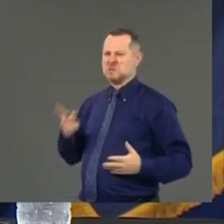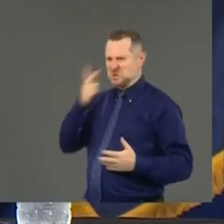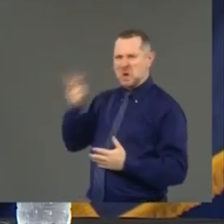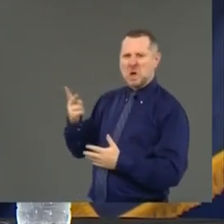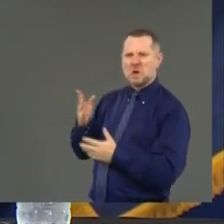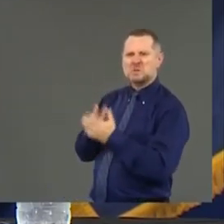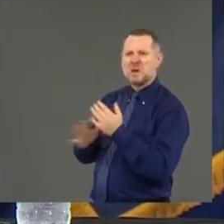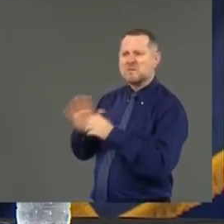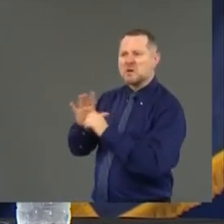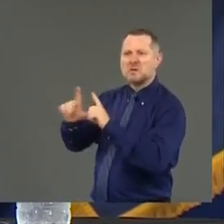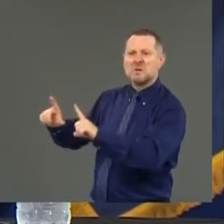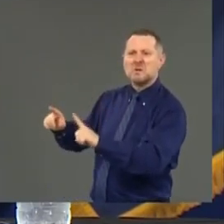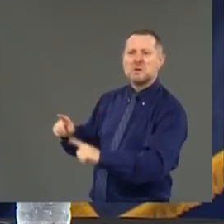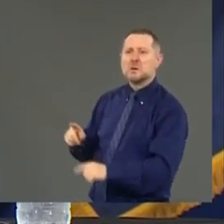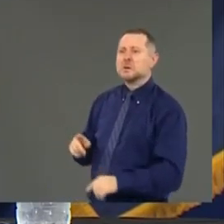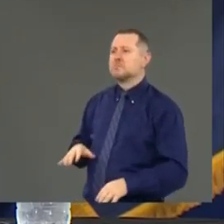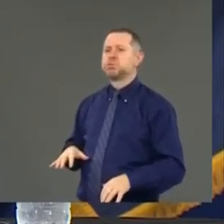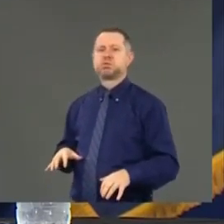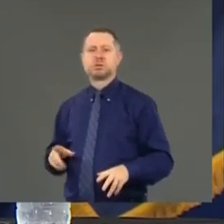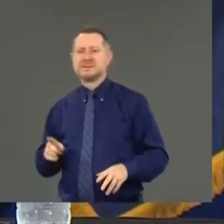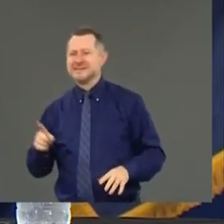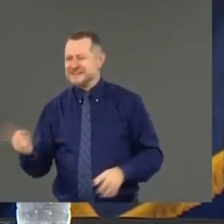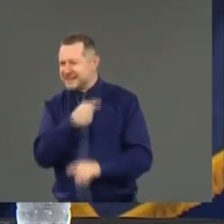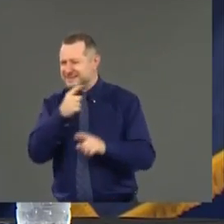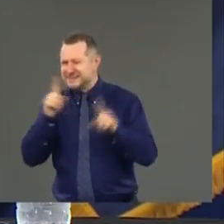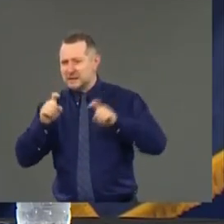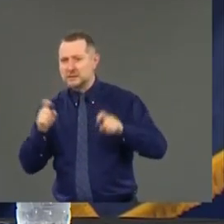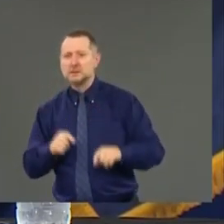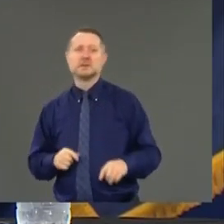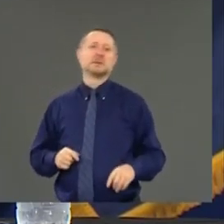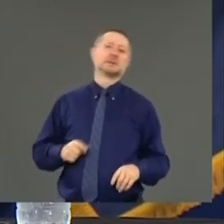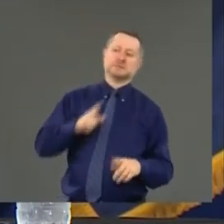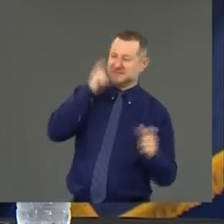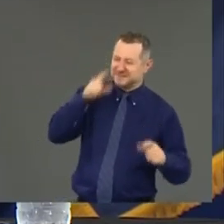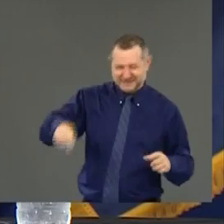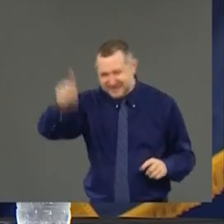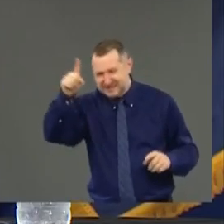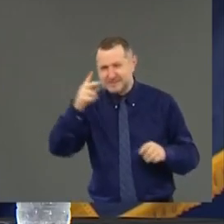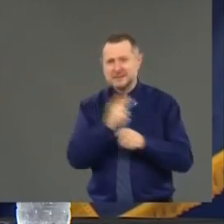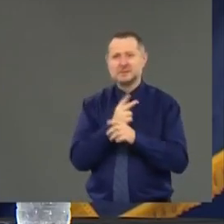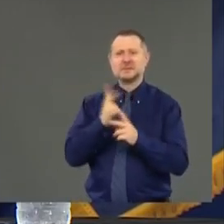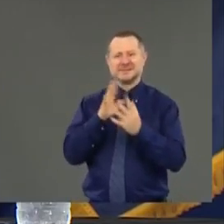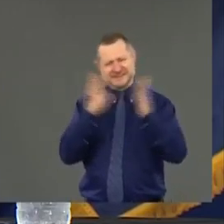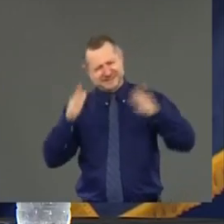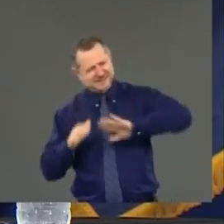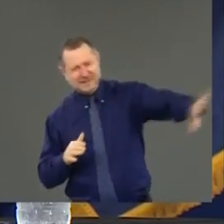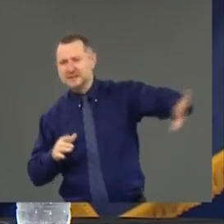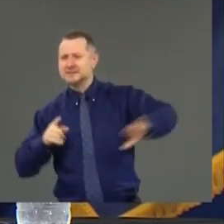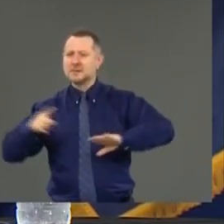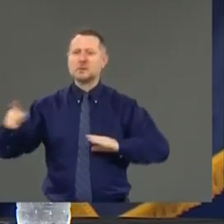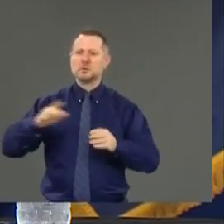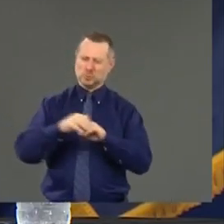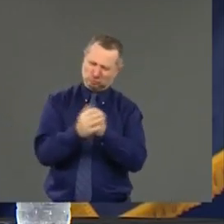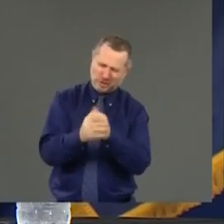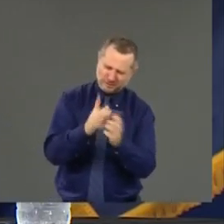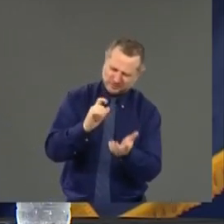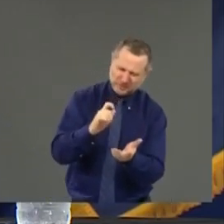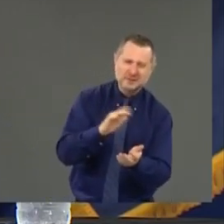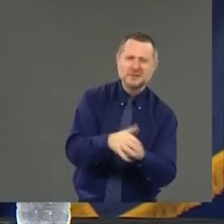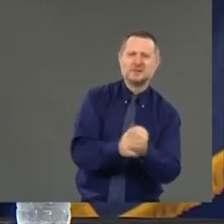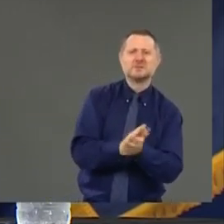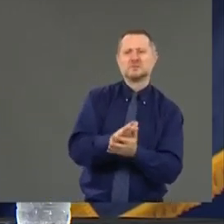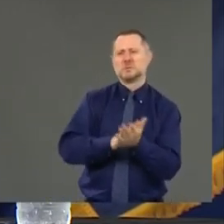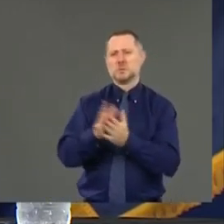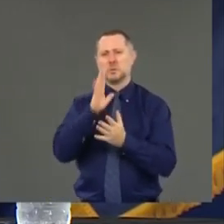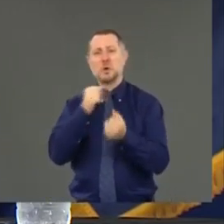nerves. Getting tested, wearing a mask, practicing social distancing, washing your hands will decrease all of those